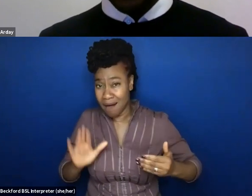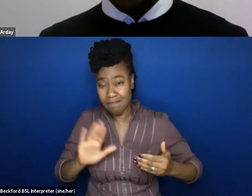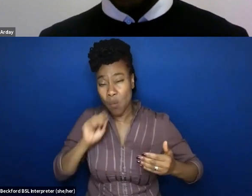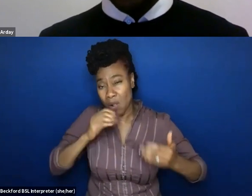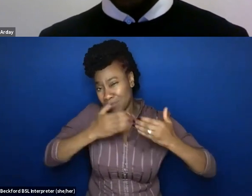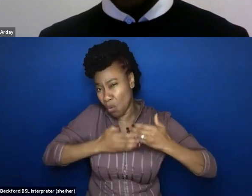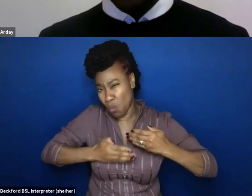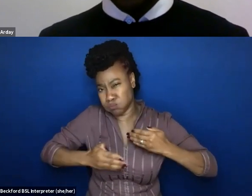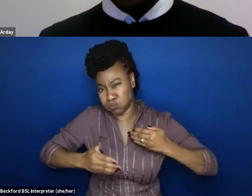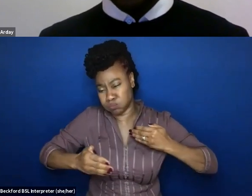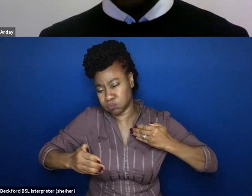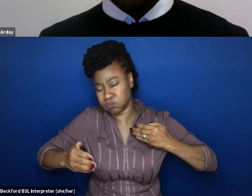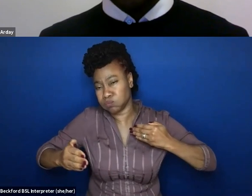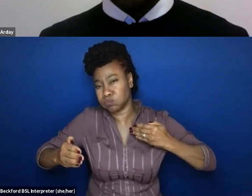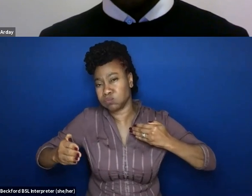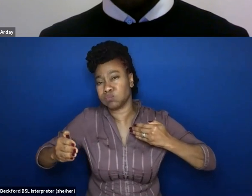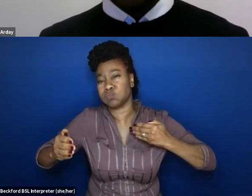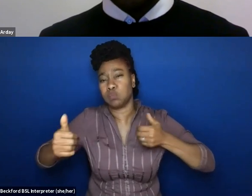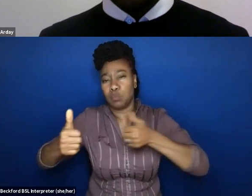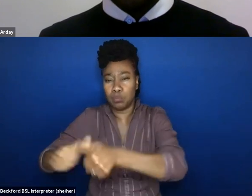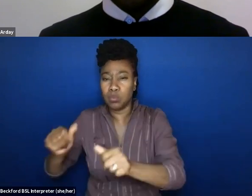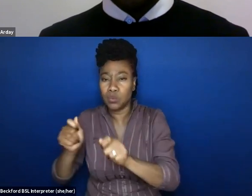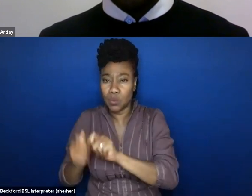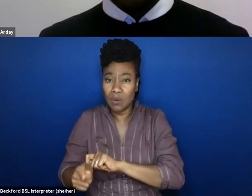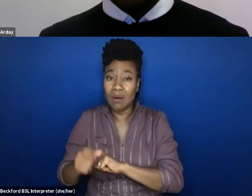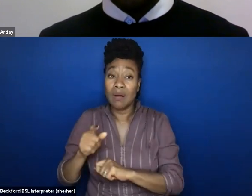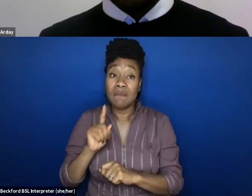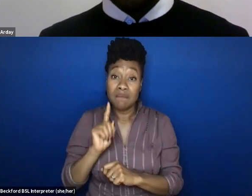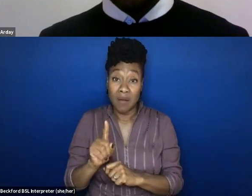kind of, you know, also traumatic, because